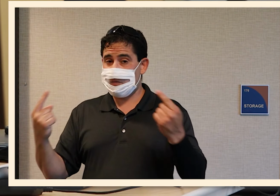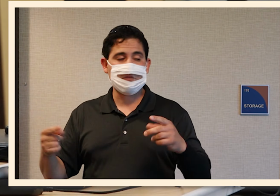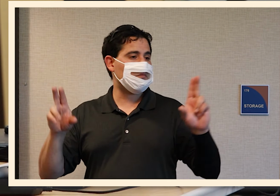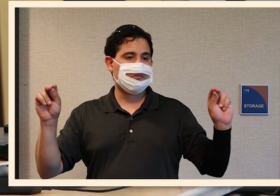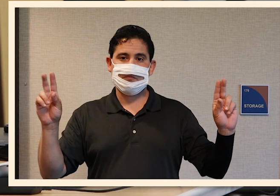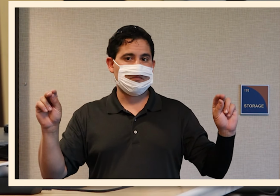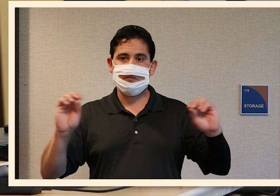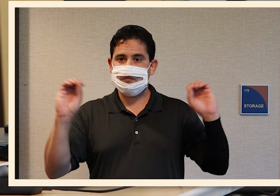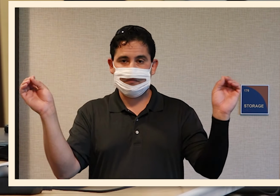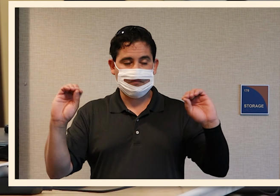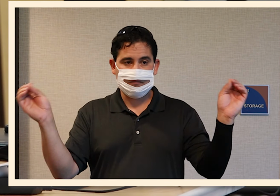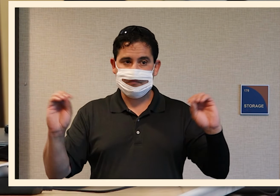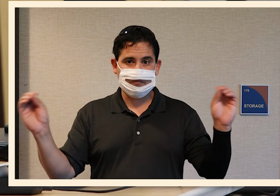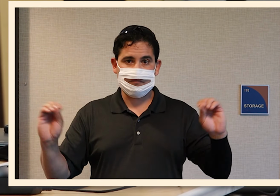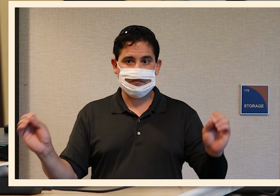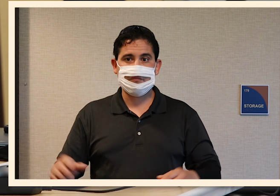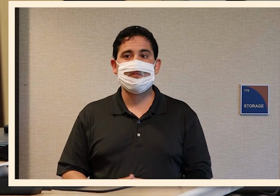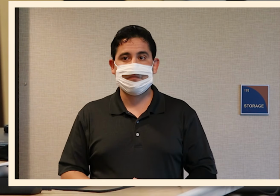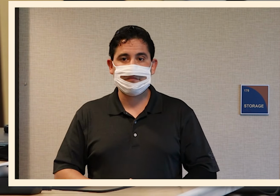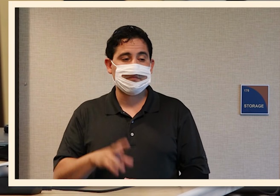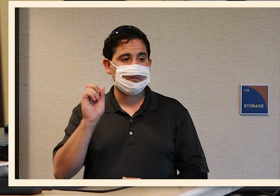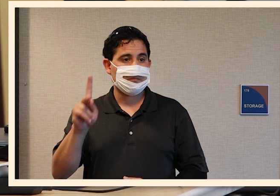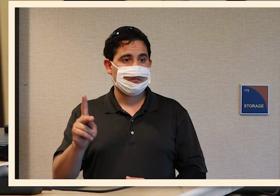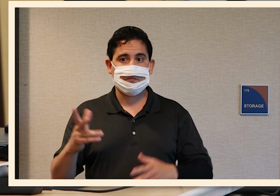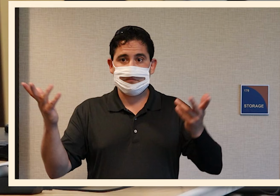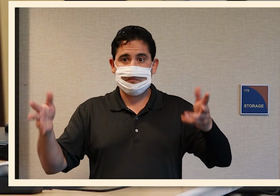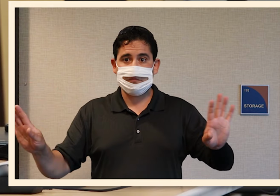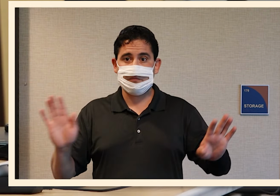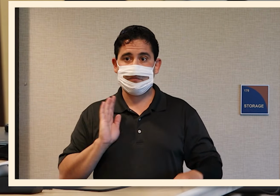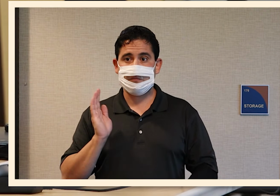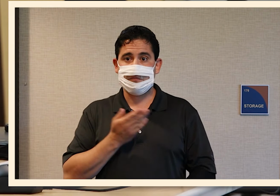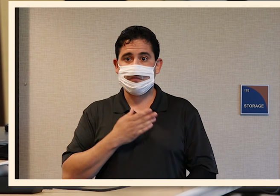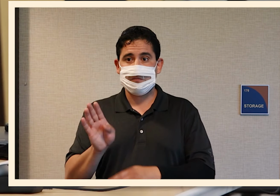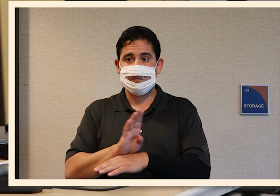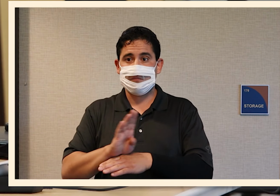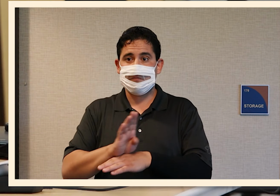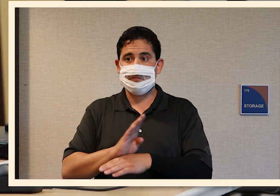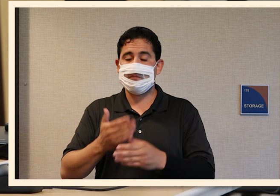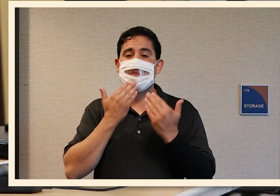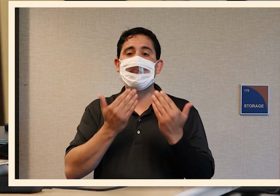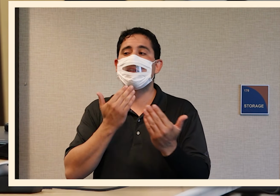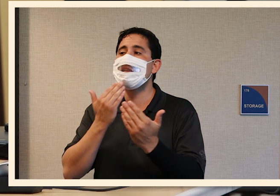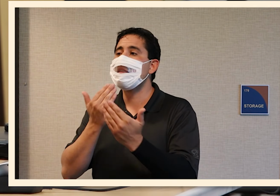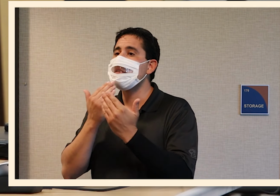right. And I think that closes our business. Thank you all very much.